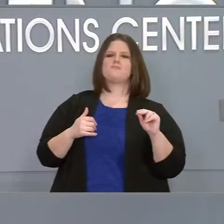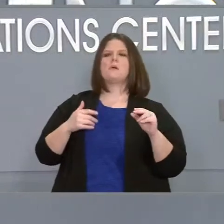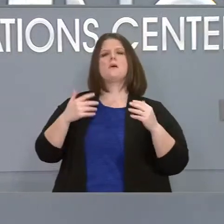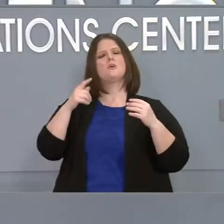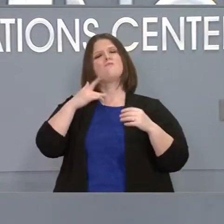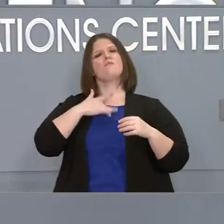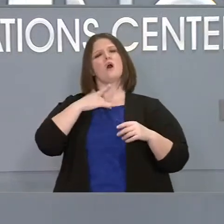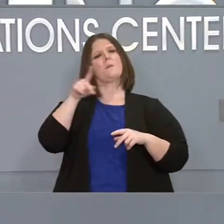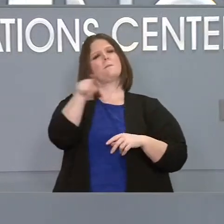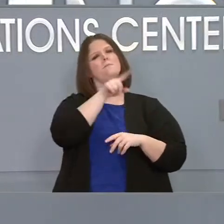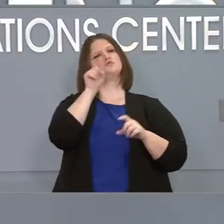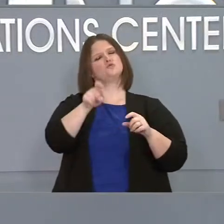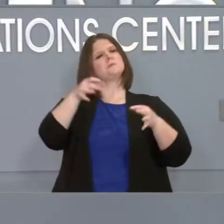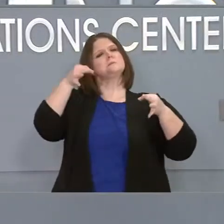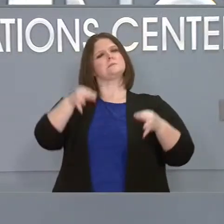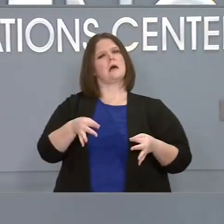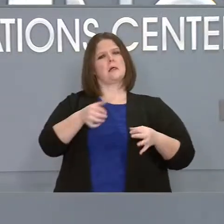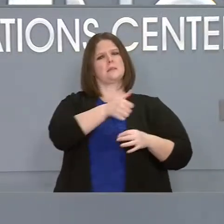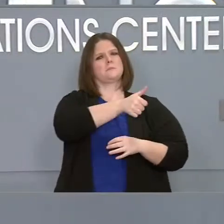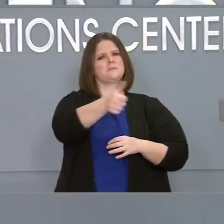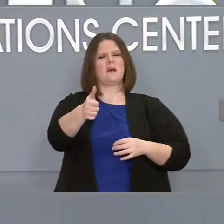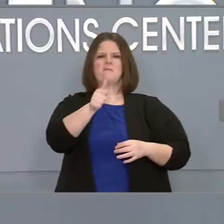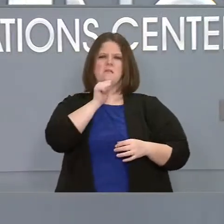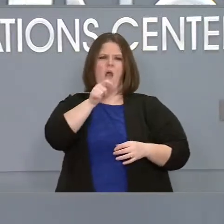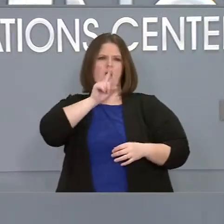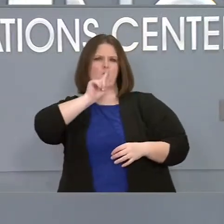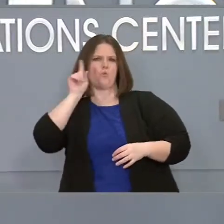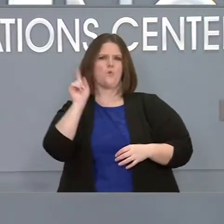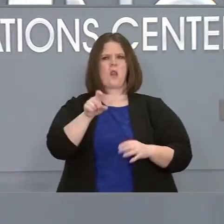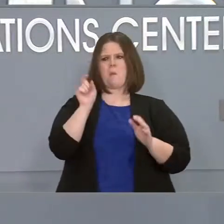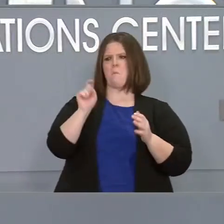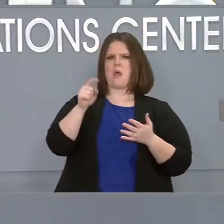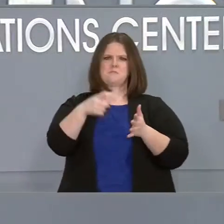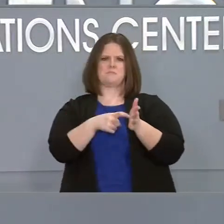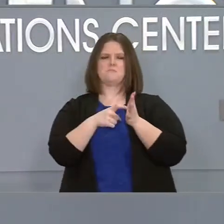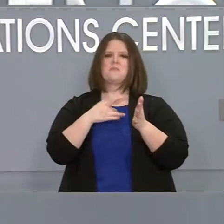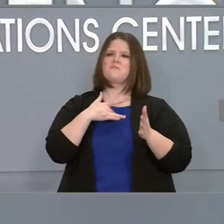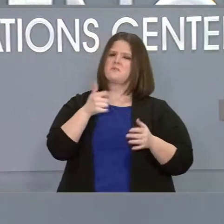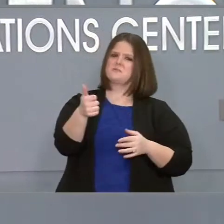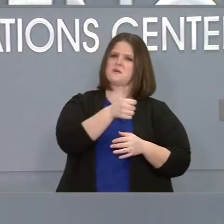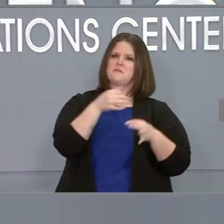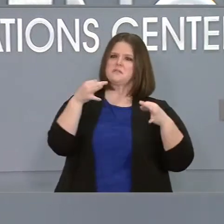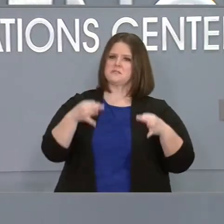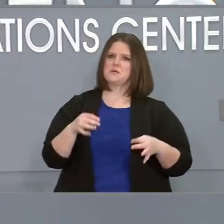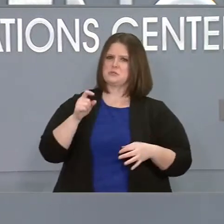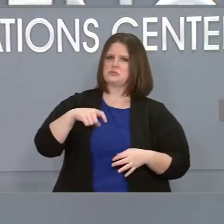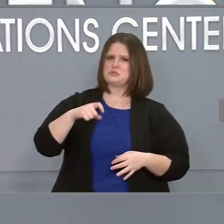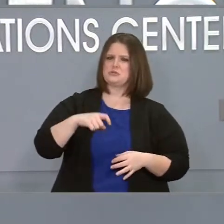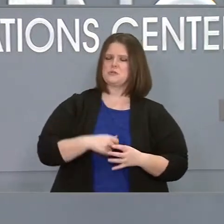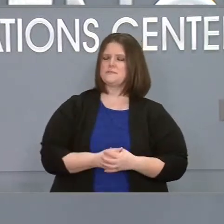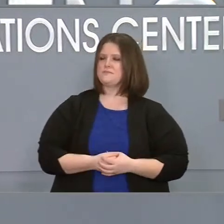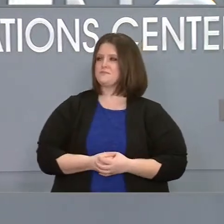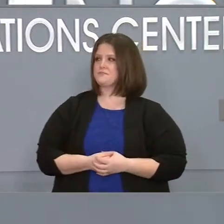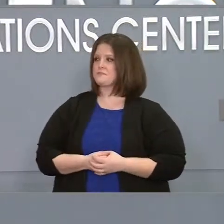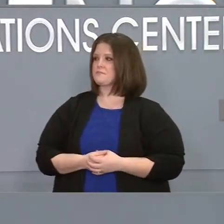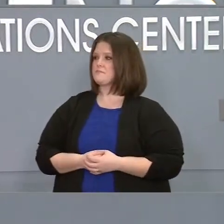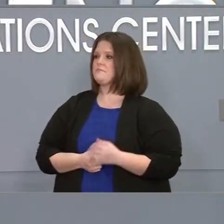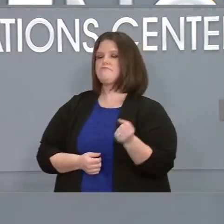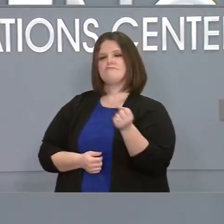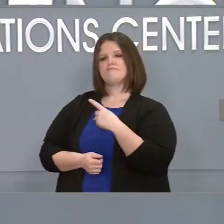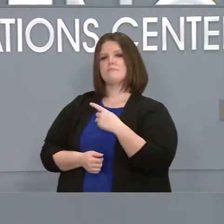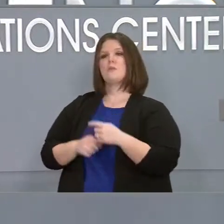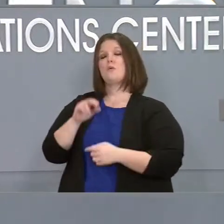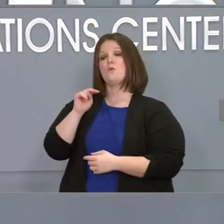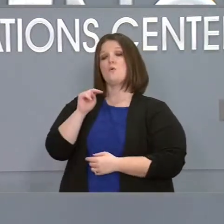want to protect their kids because these vaccines do just that. Just one more for you. About North Carolina being able to find